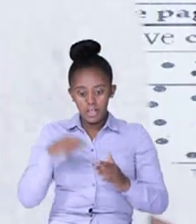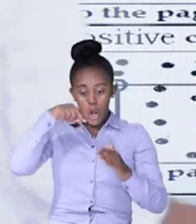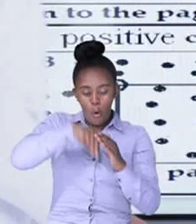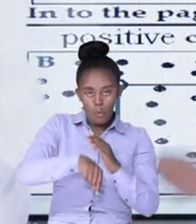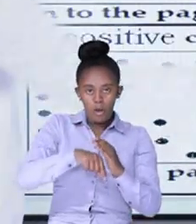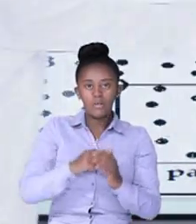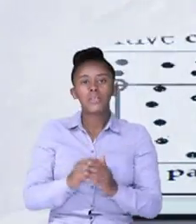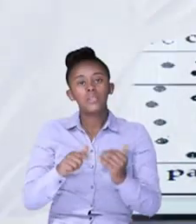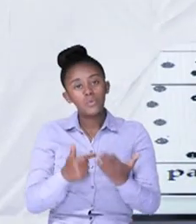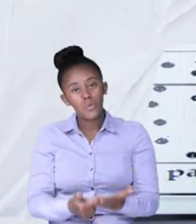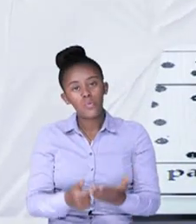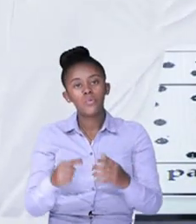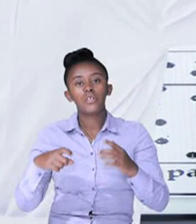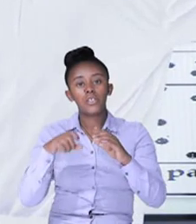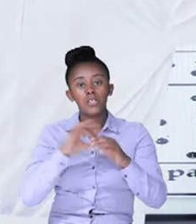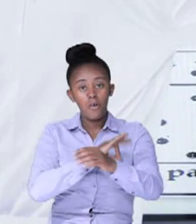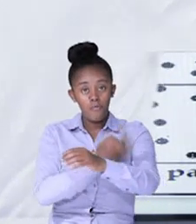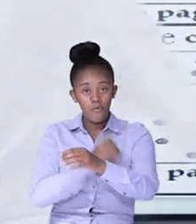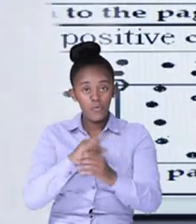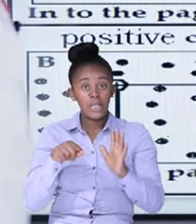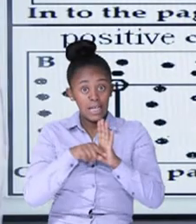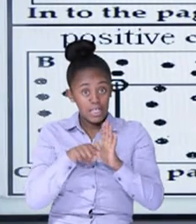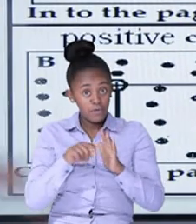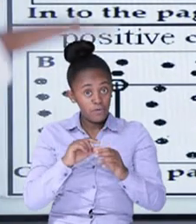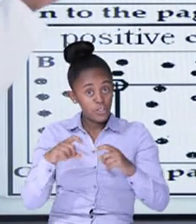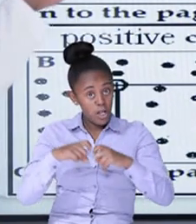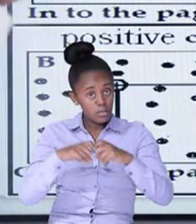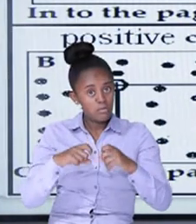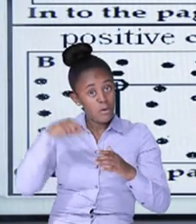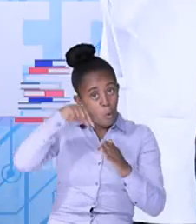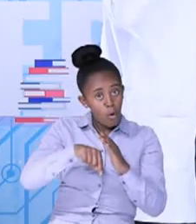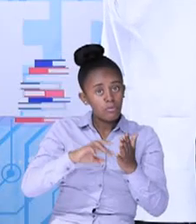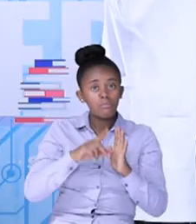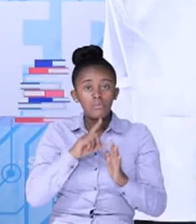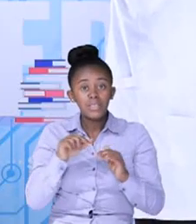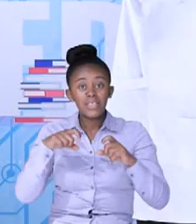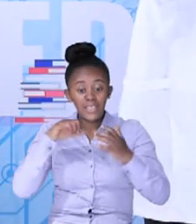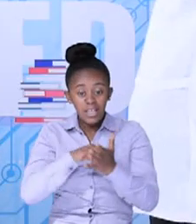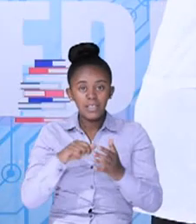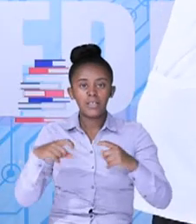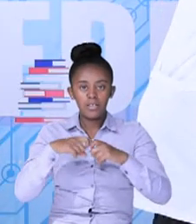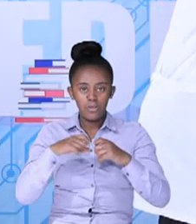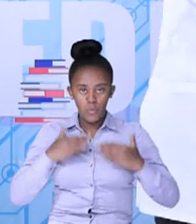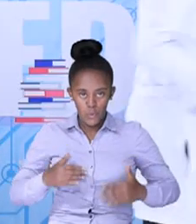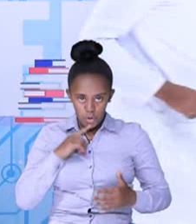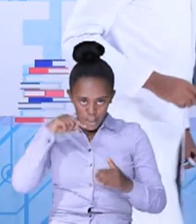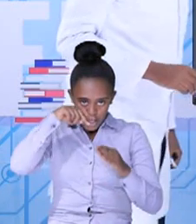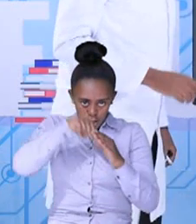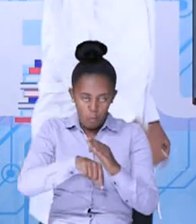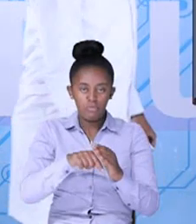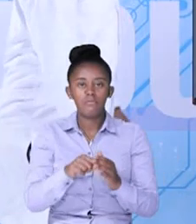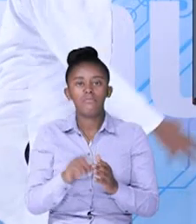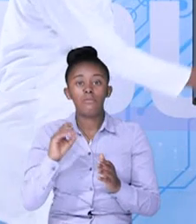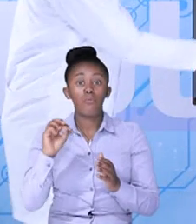downward. So the force exerted on the negative charge is downward. That means the charged body is moving gradually